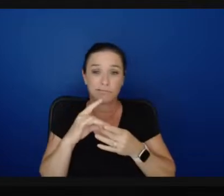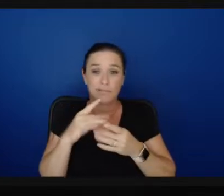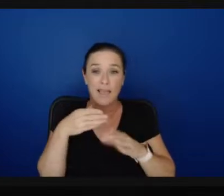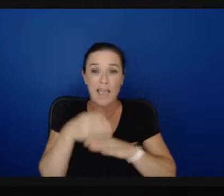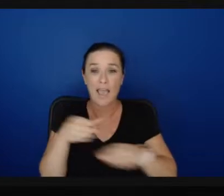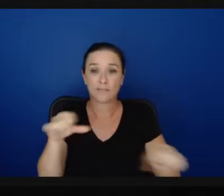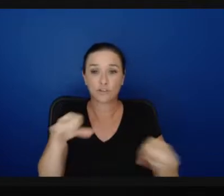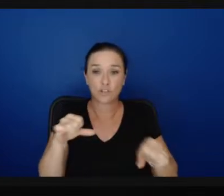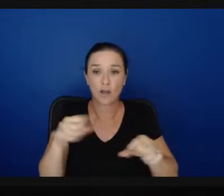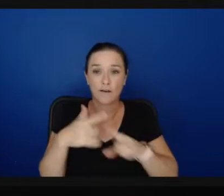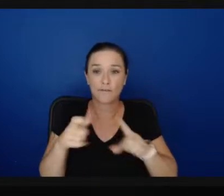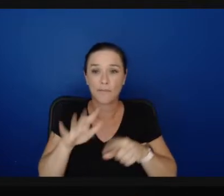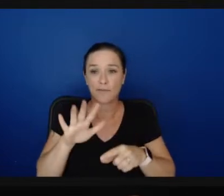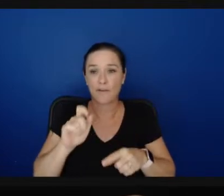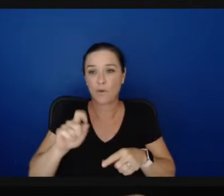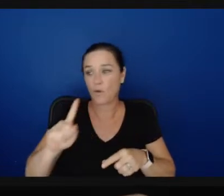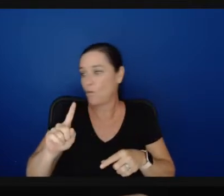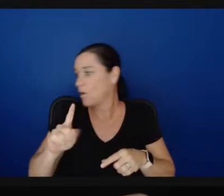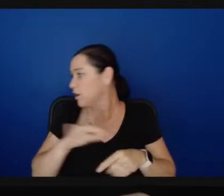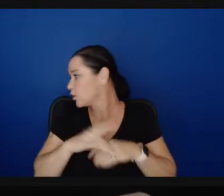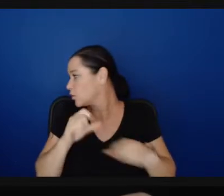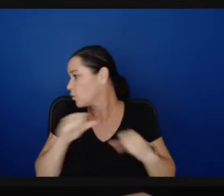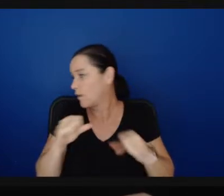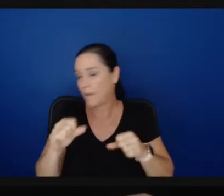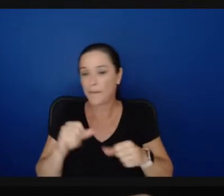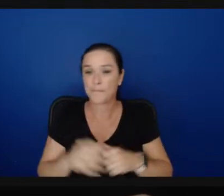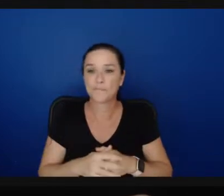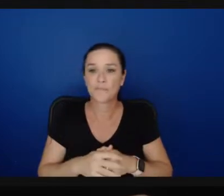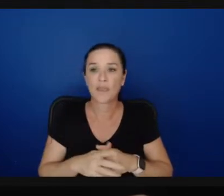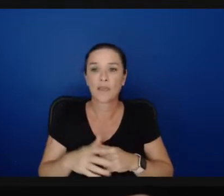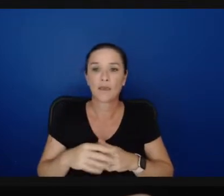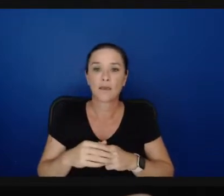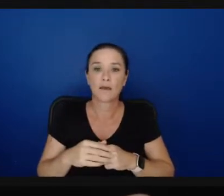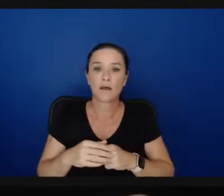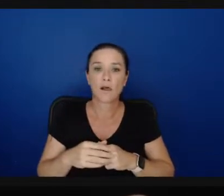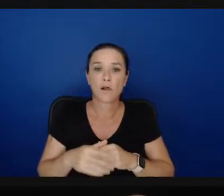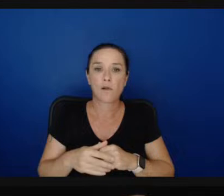earthquake. There have been no detectable changes at nearby Kilauea.